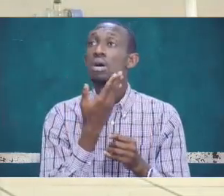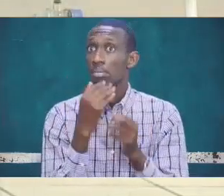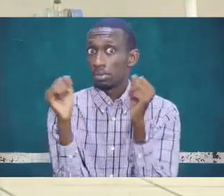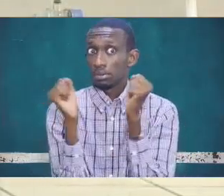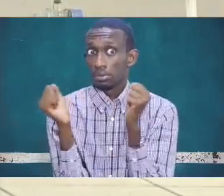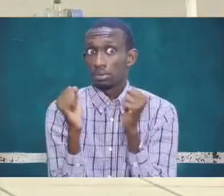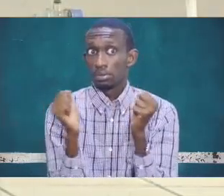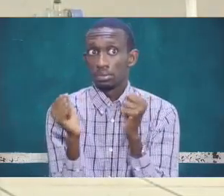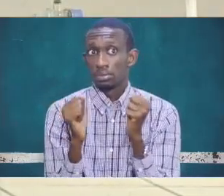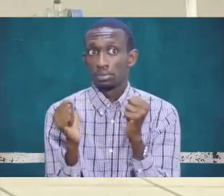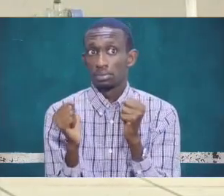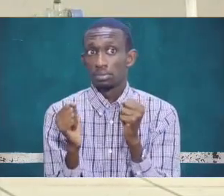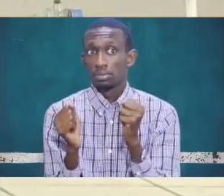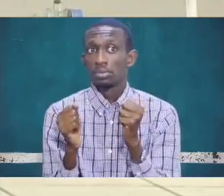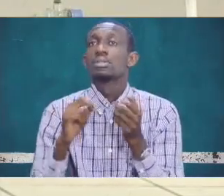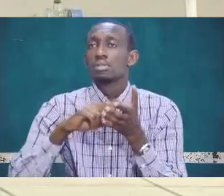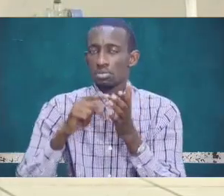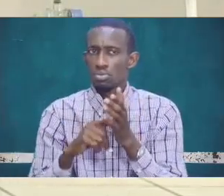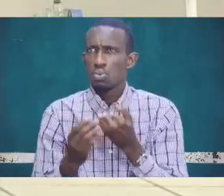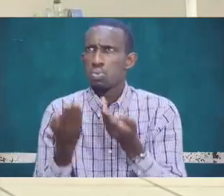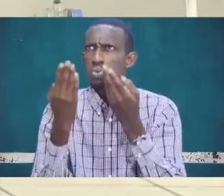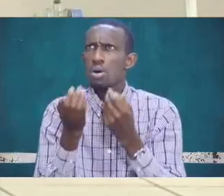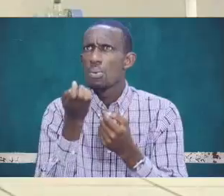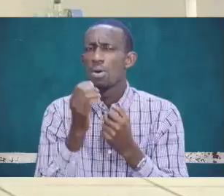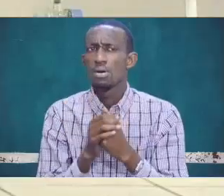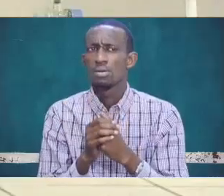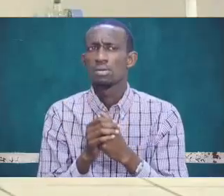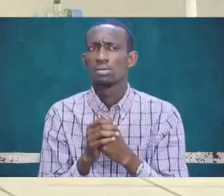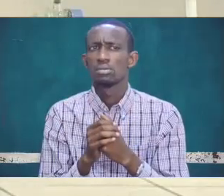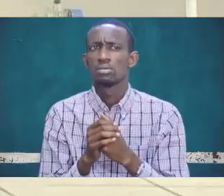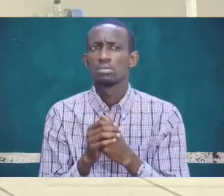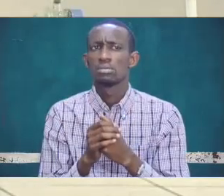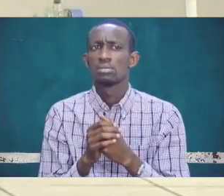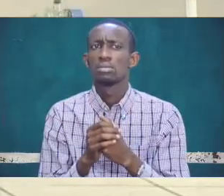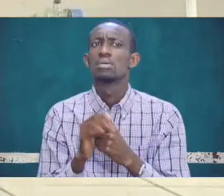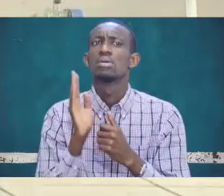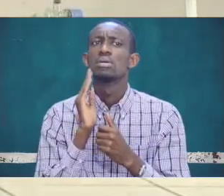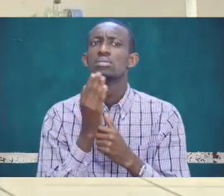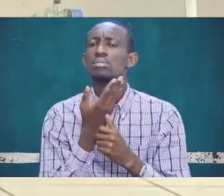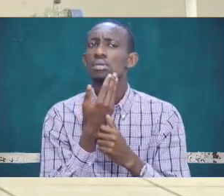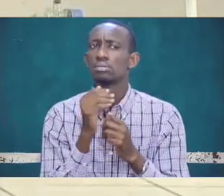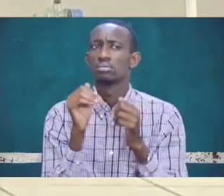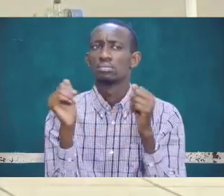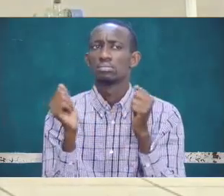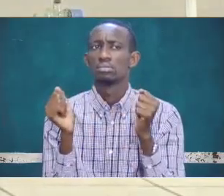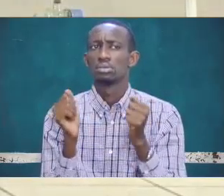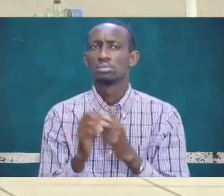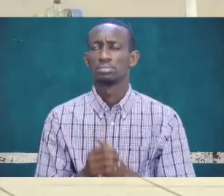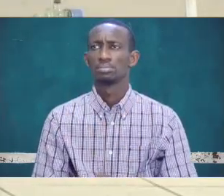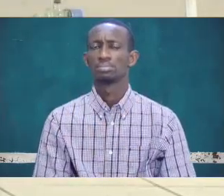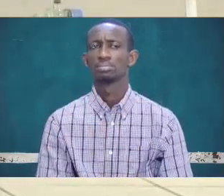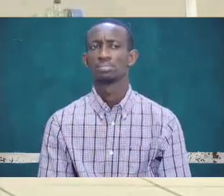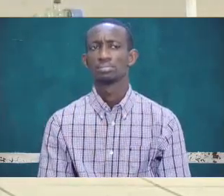means the fumes are very hot, so when they come here, they will cool and then solidify on the